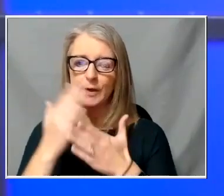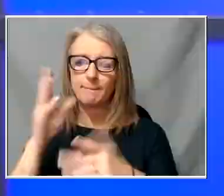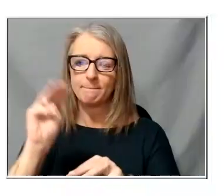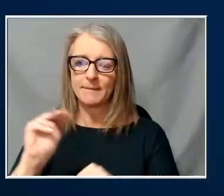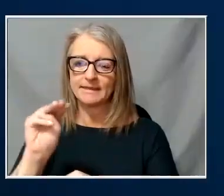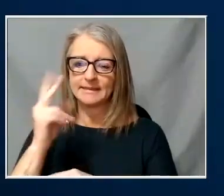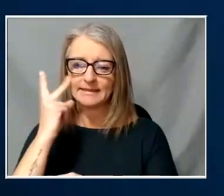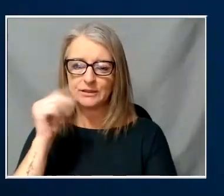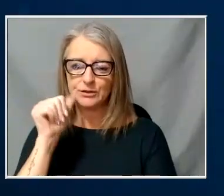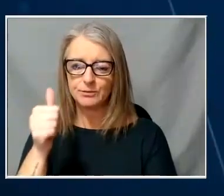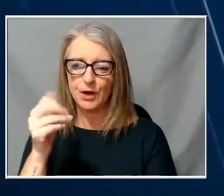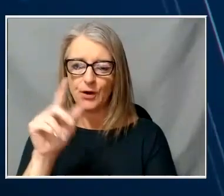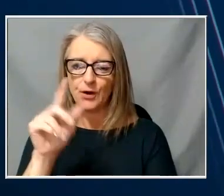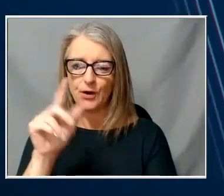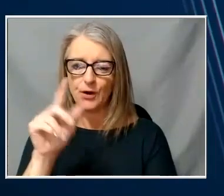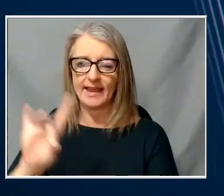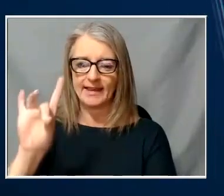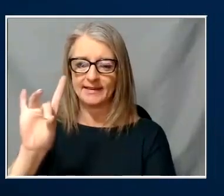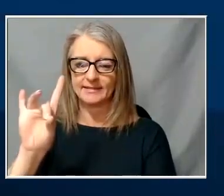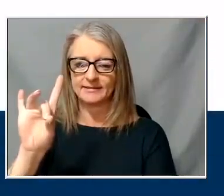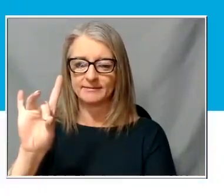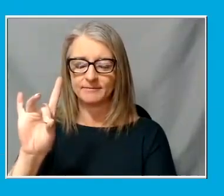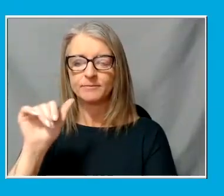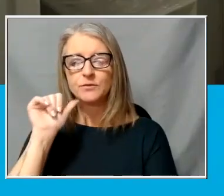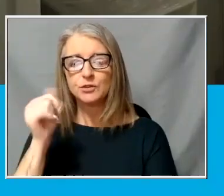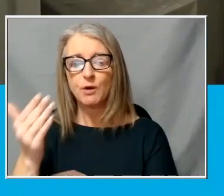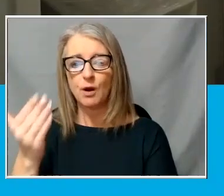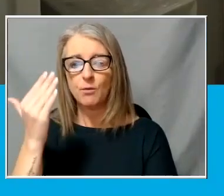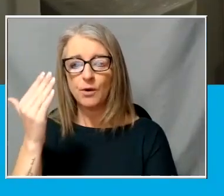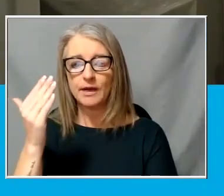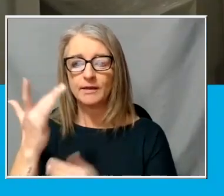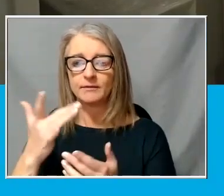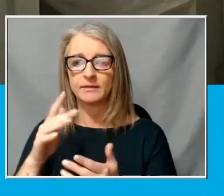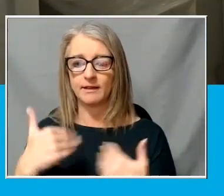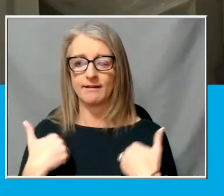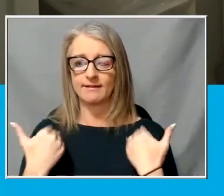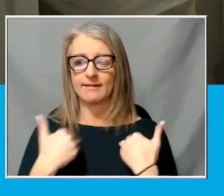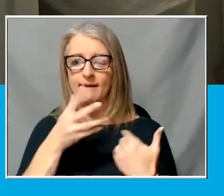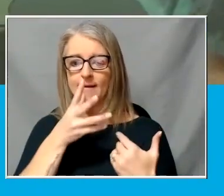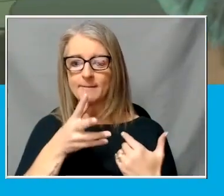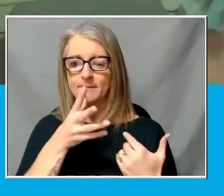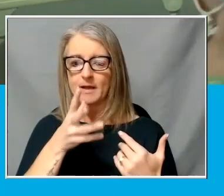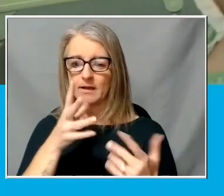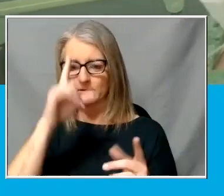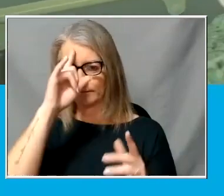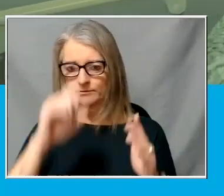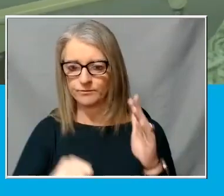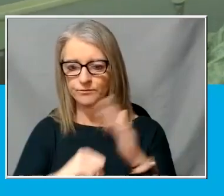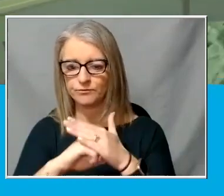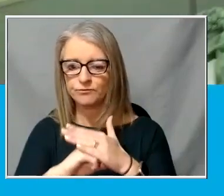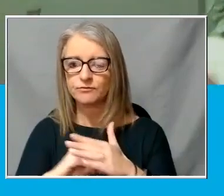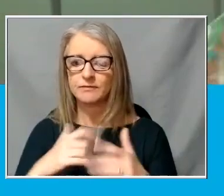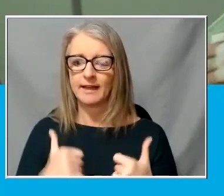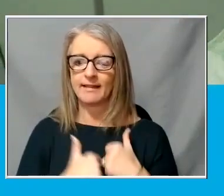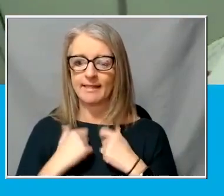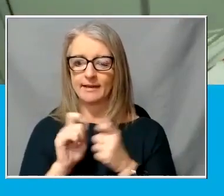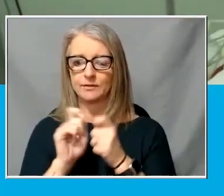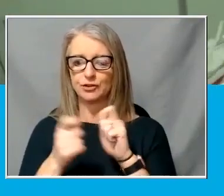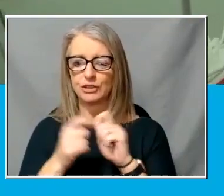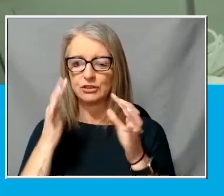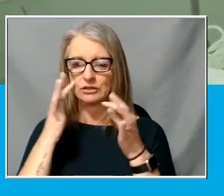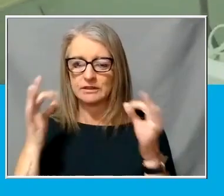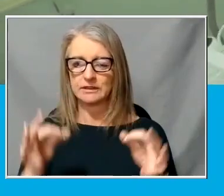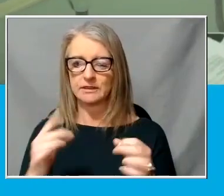8 a.m. Coming up tomorrow on the Morning Medical Update. A young mom suffers a stroke and faces a life-changing decision